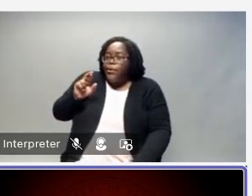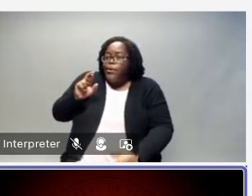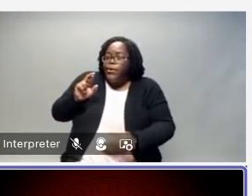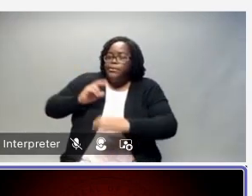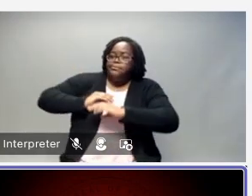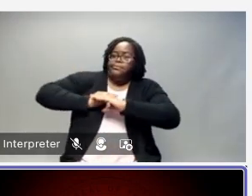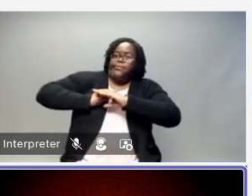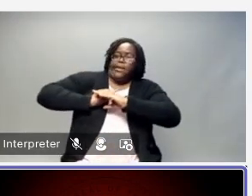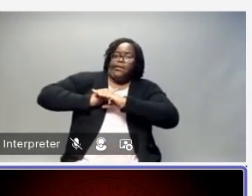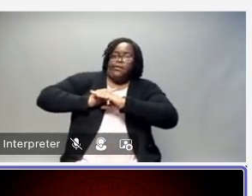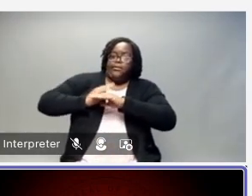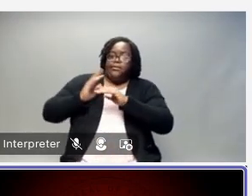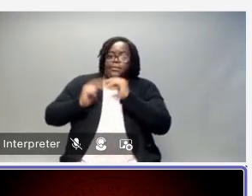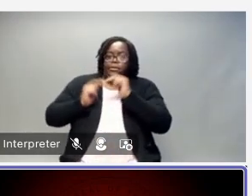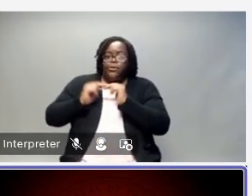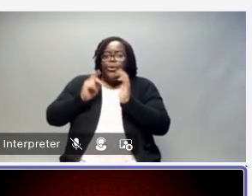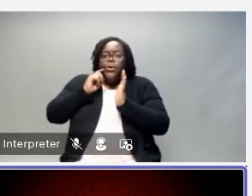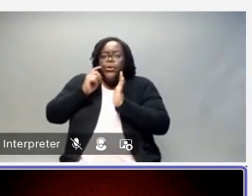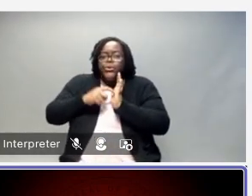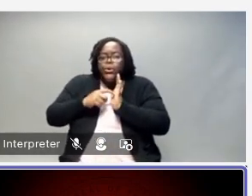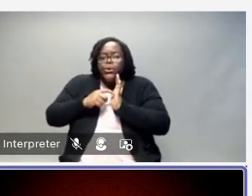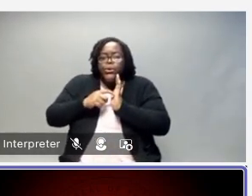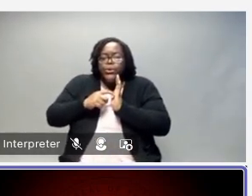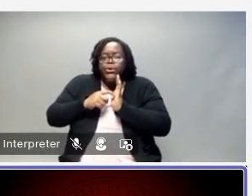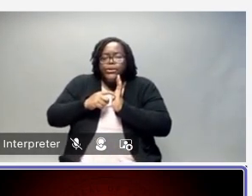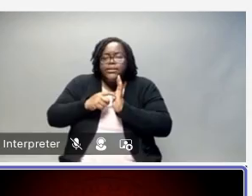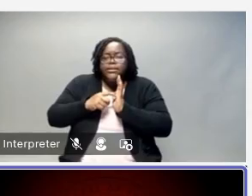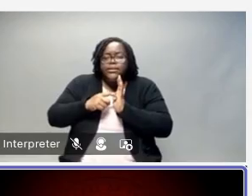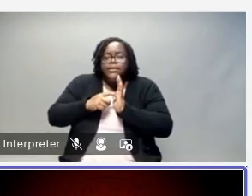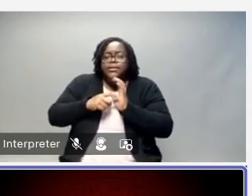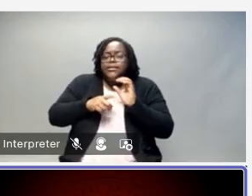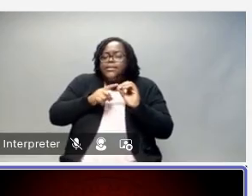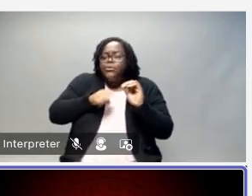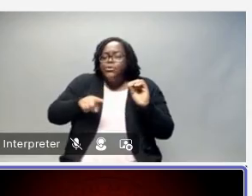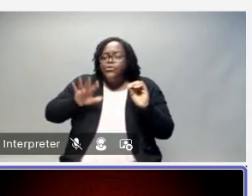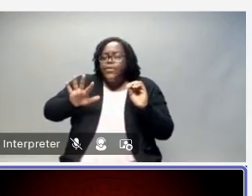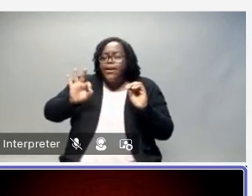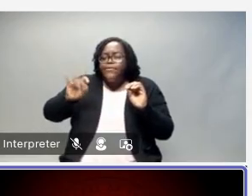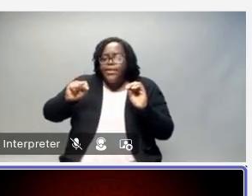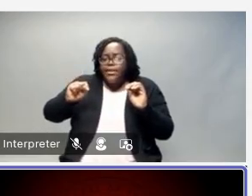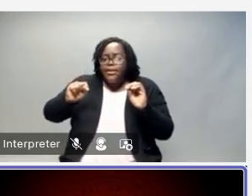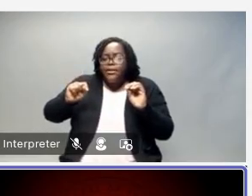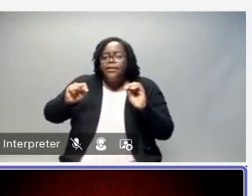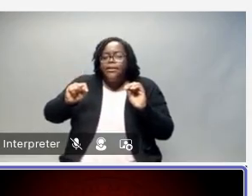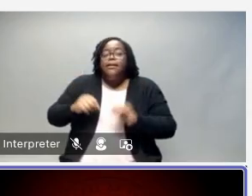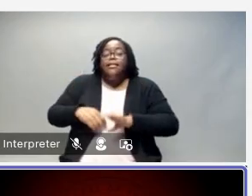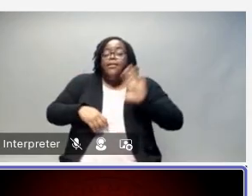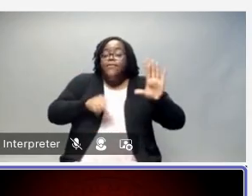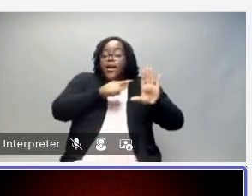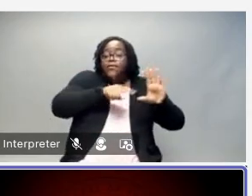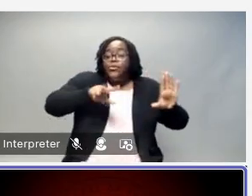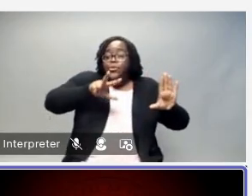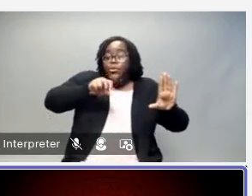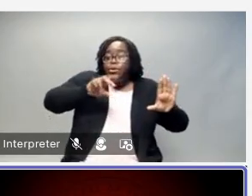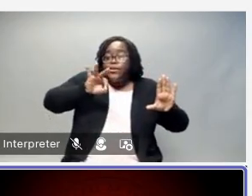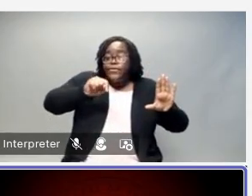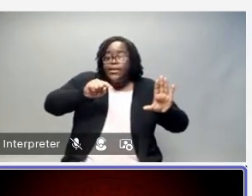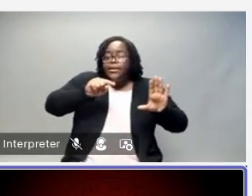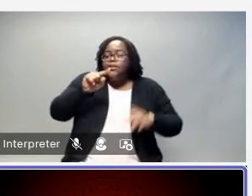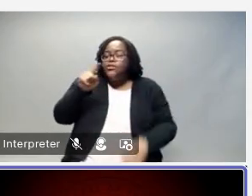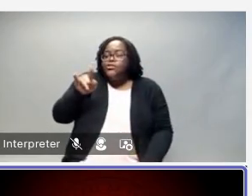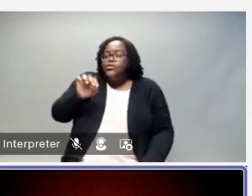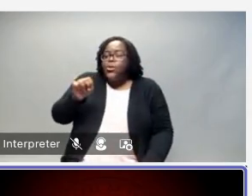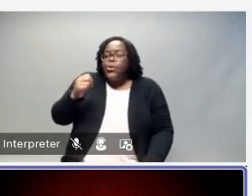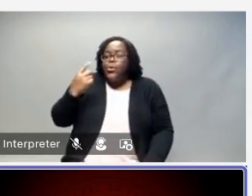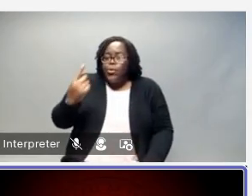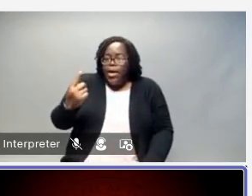that. Then you'll see the 5 to 30 feet, your zone 1. That's with the mowed annual grasses. Our ladder fields are removed,